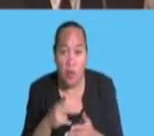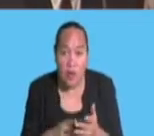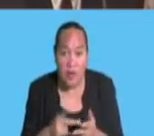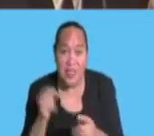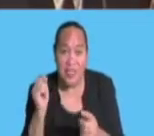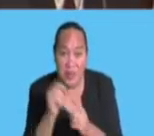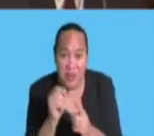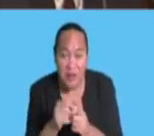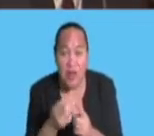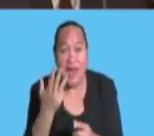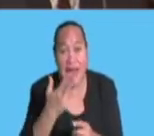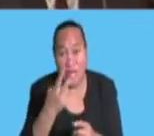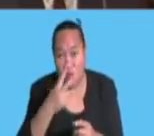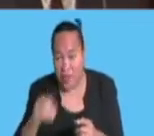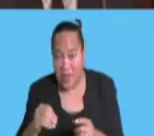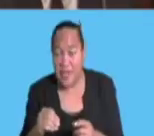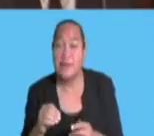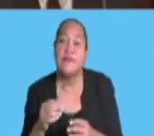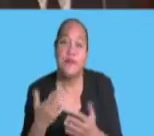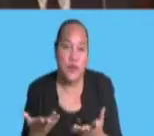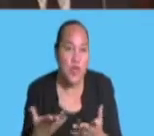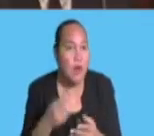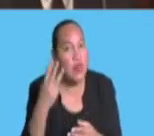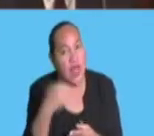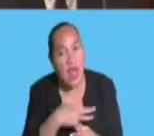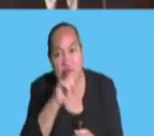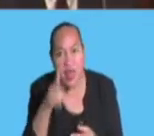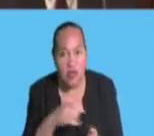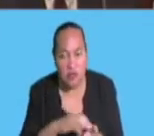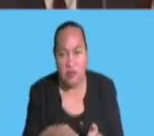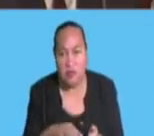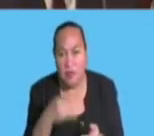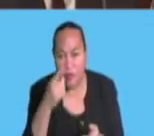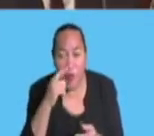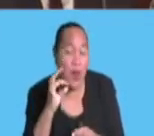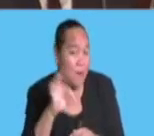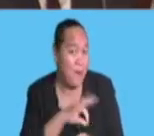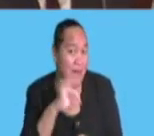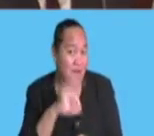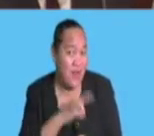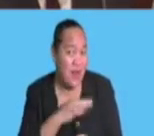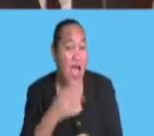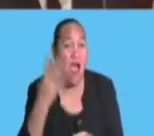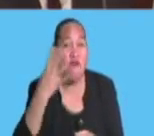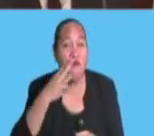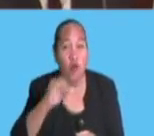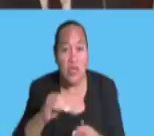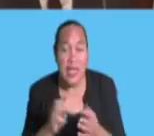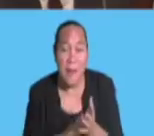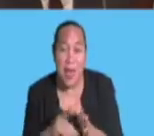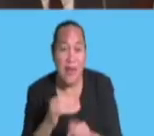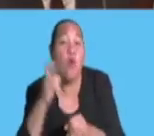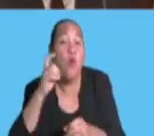the 1920 budget include approximately 300,000 Fijians shall benefit from the construction of the 40 megaliter new